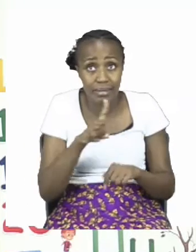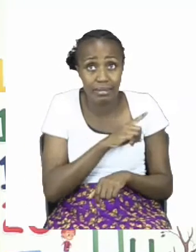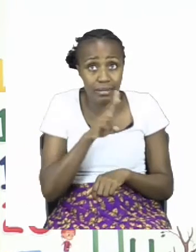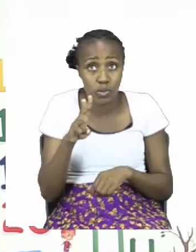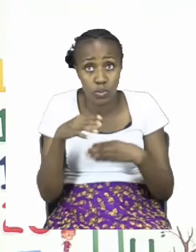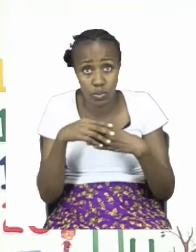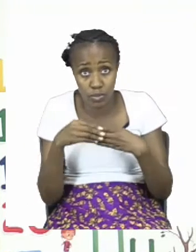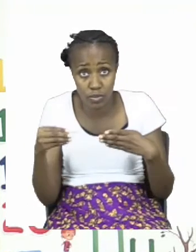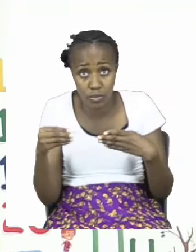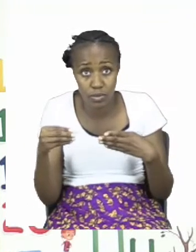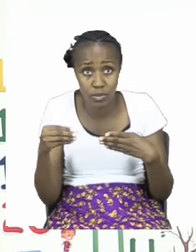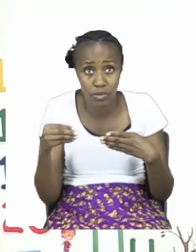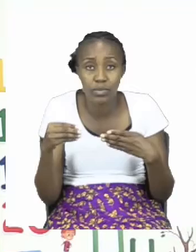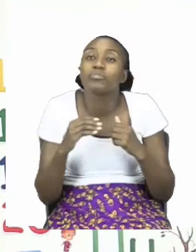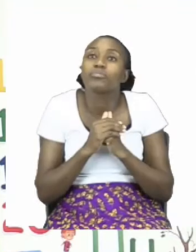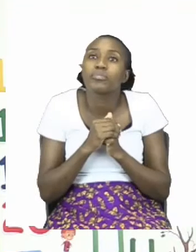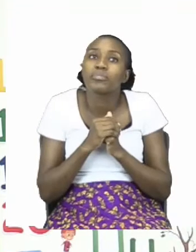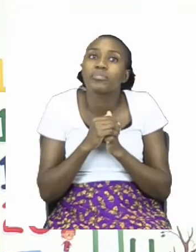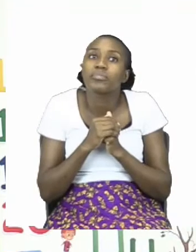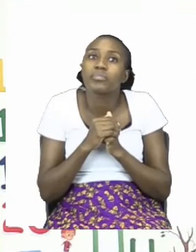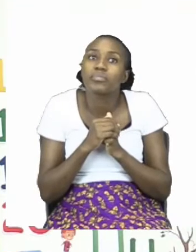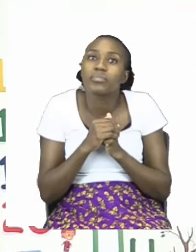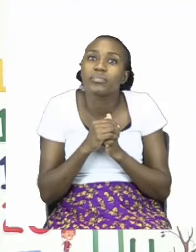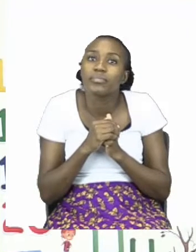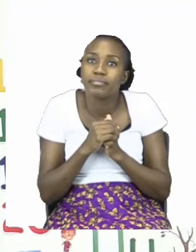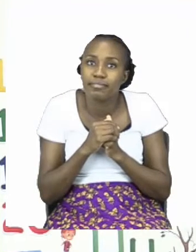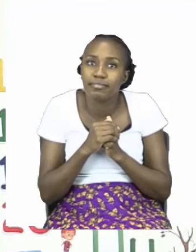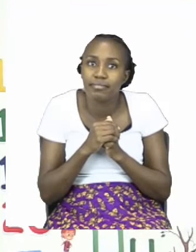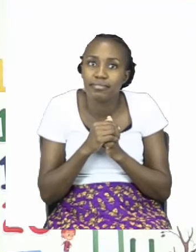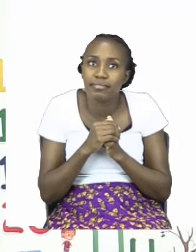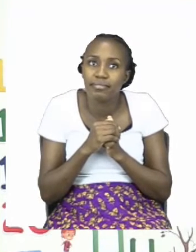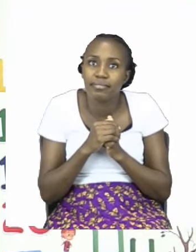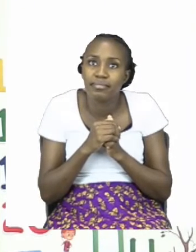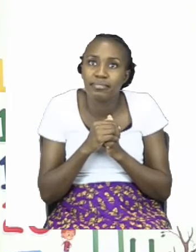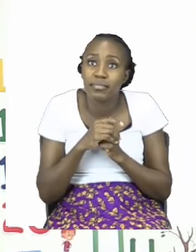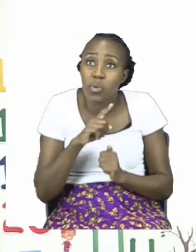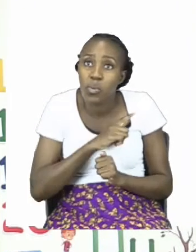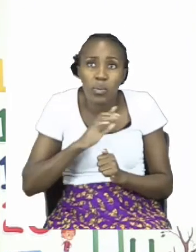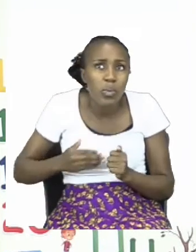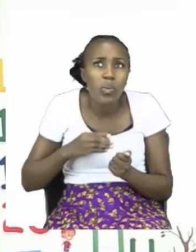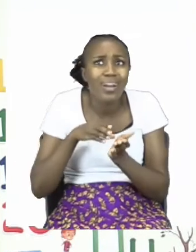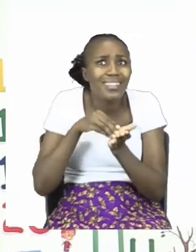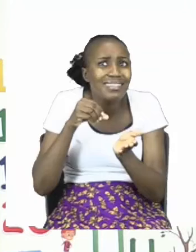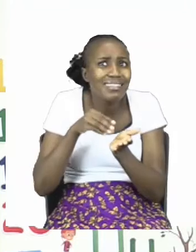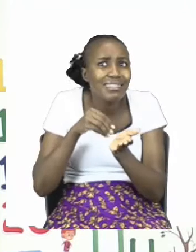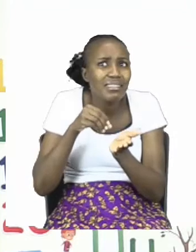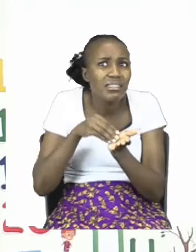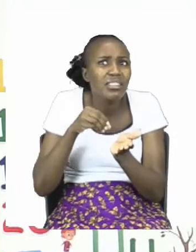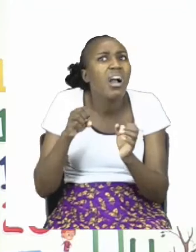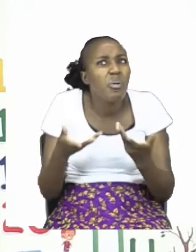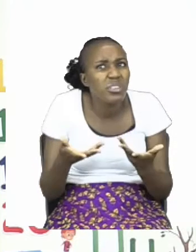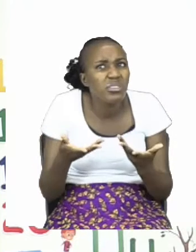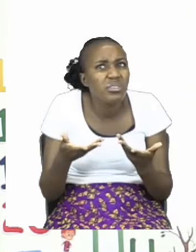to subtract, to take away, because remember we are buying. So anytime we are